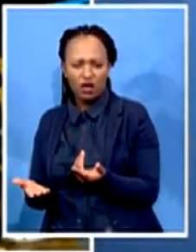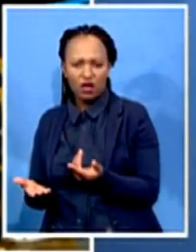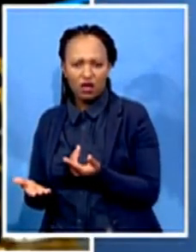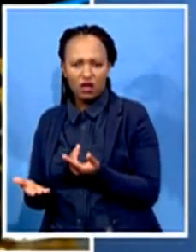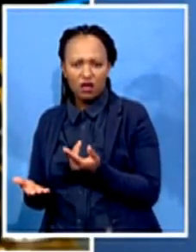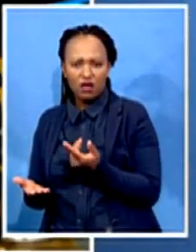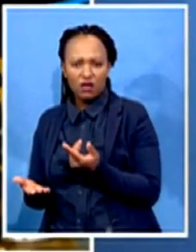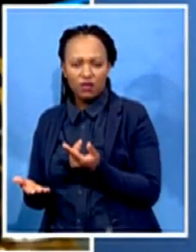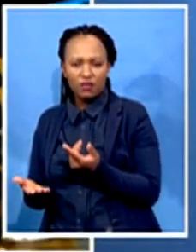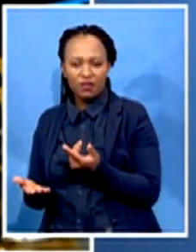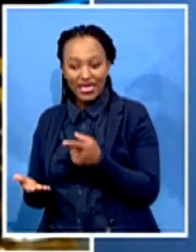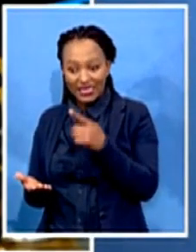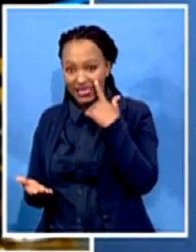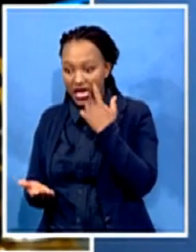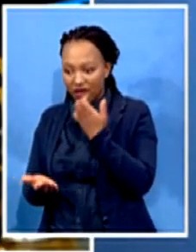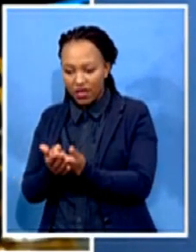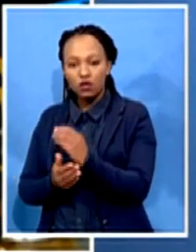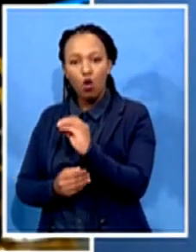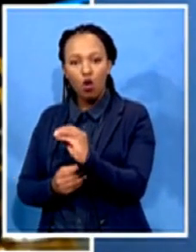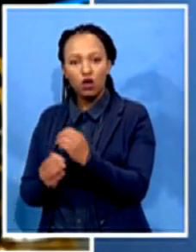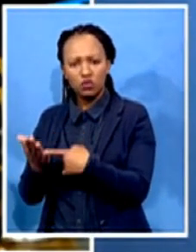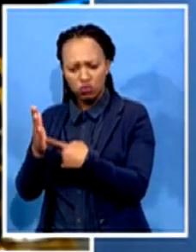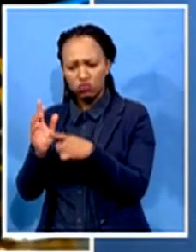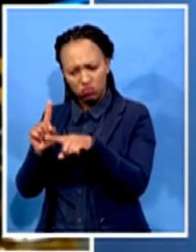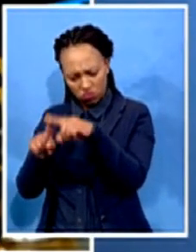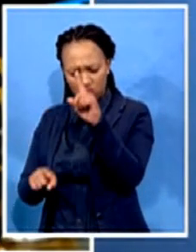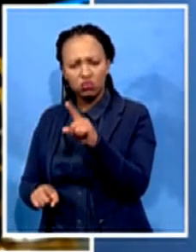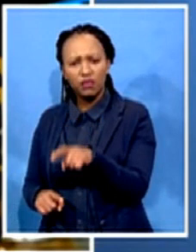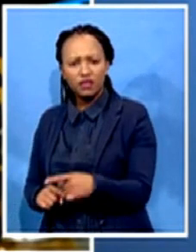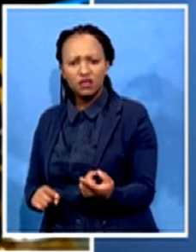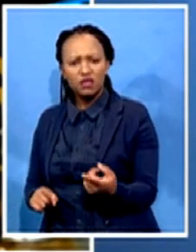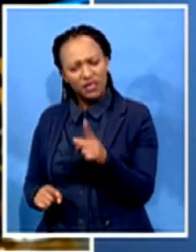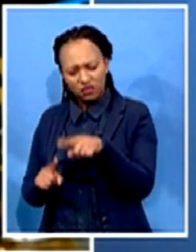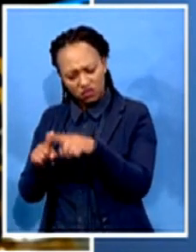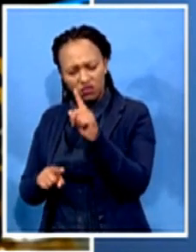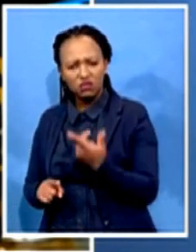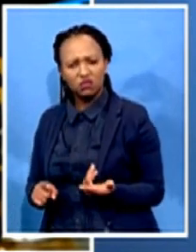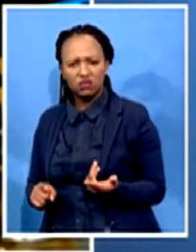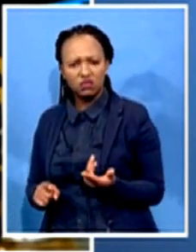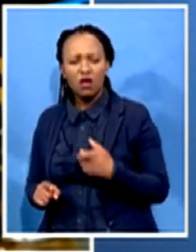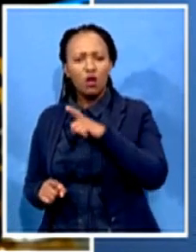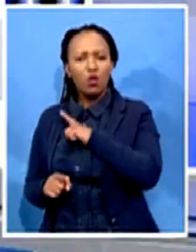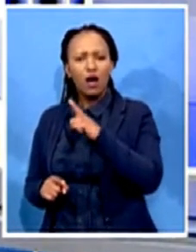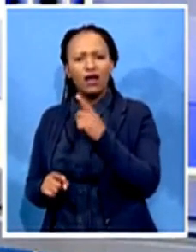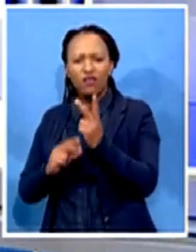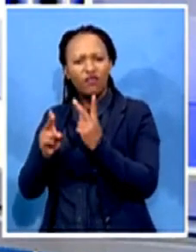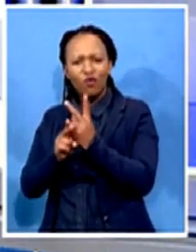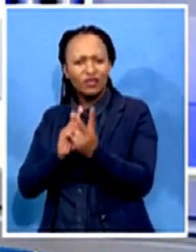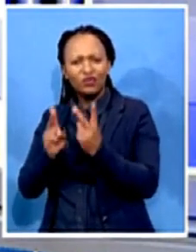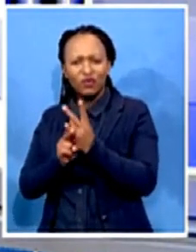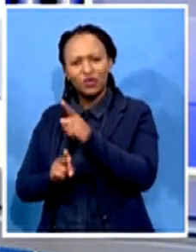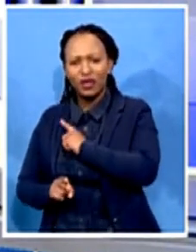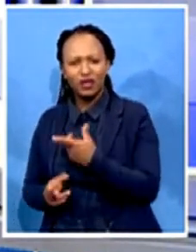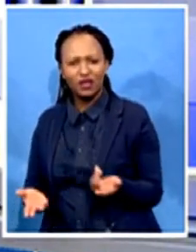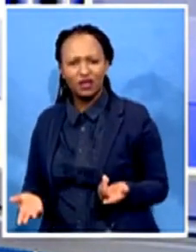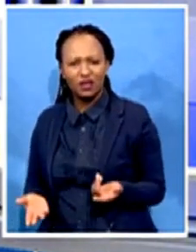have shown him the door, shown her the door. Why pussyfooty? What measures needs to be put